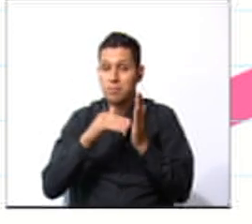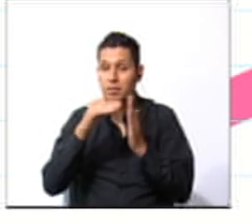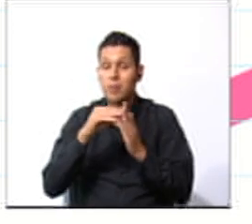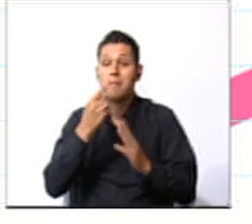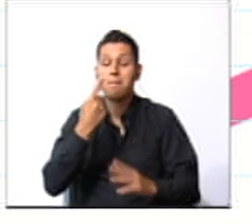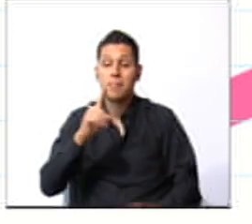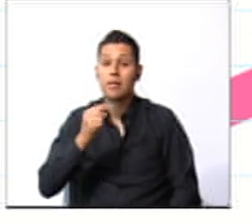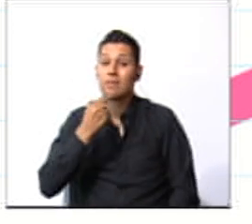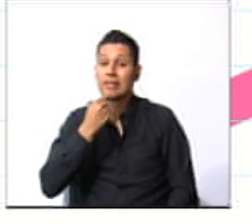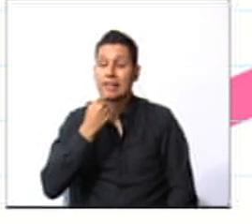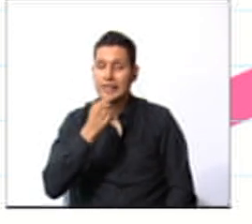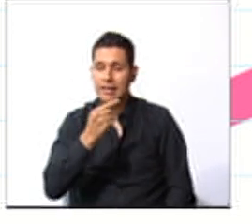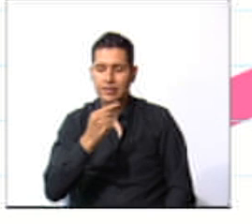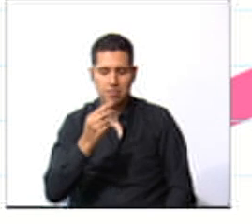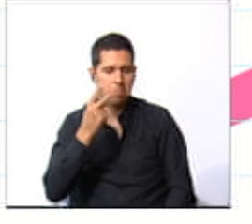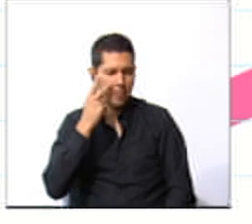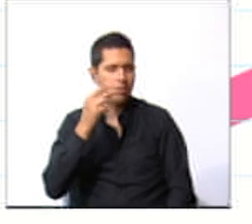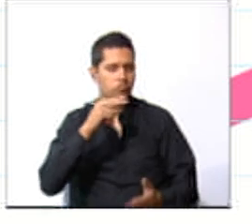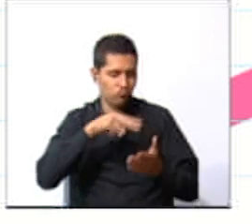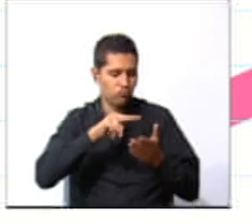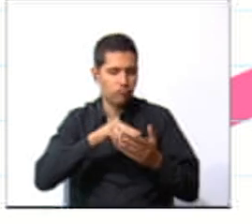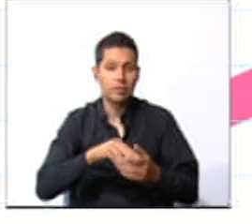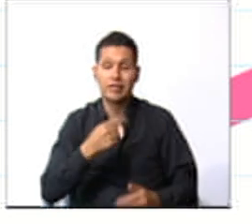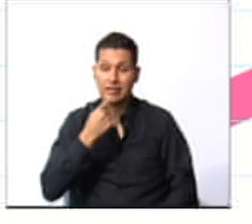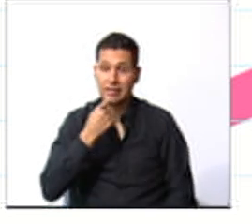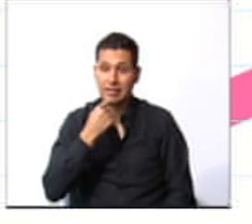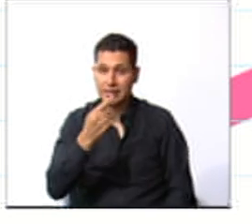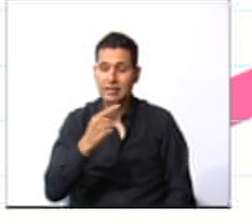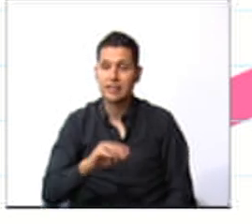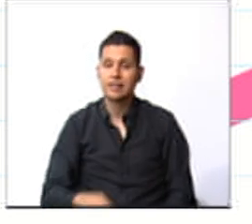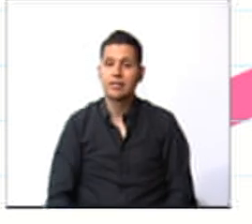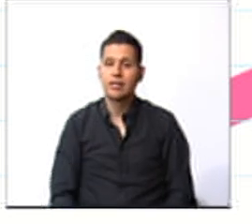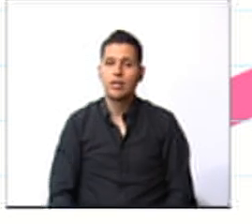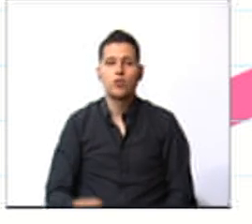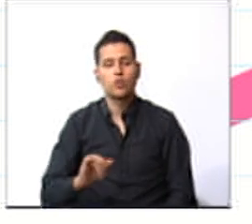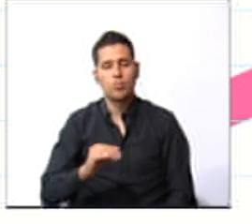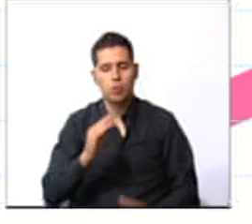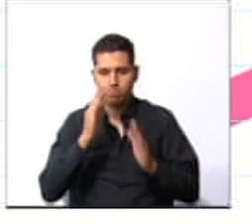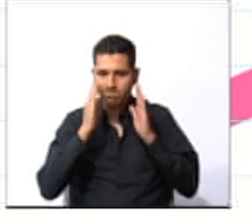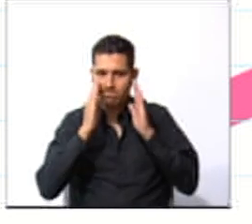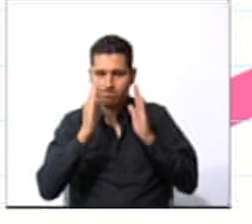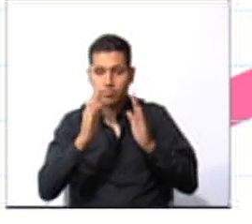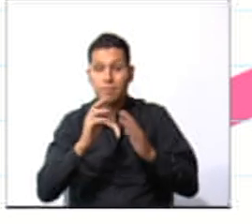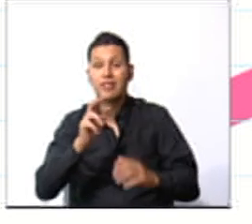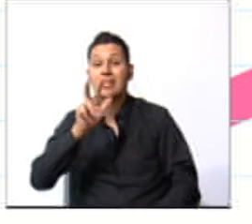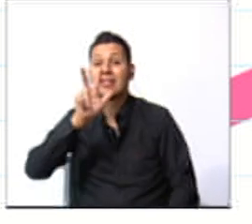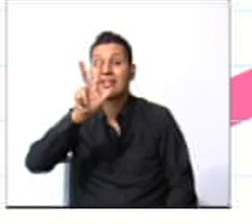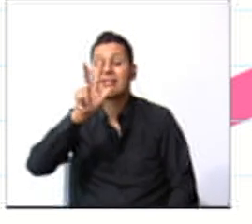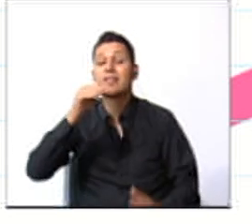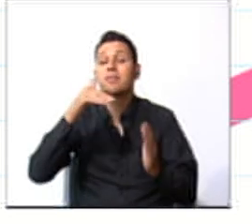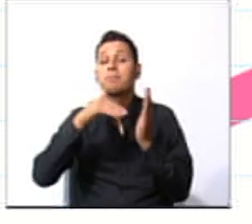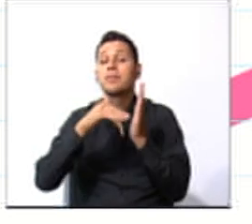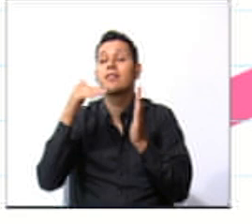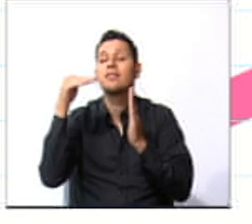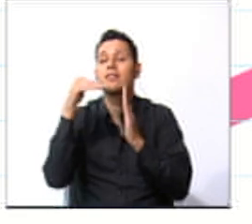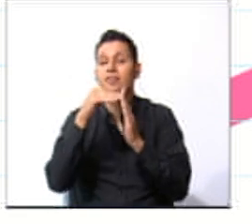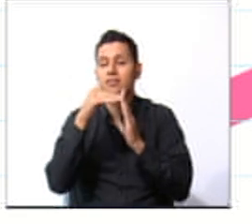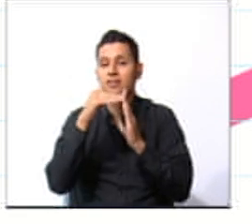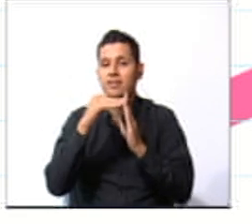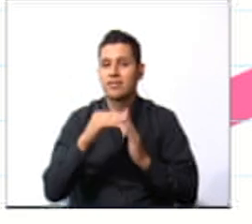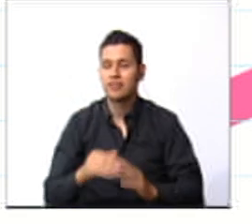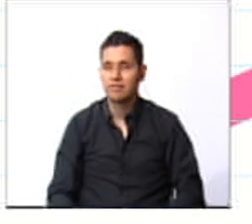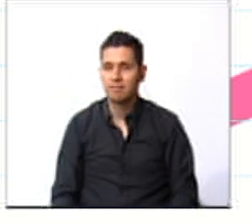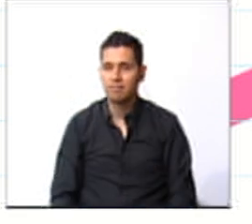says, let's read, vamos a leer. It says, attracting more than 3 million.